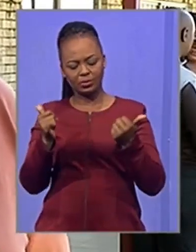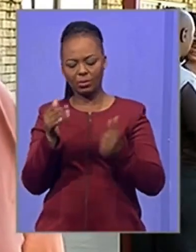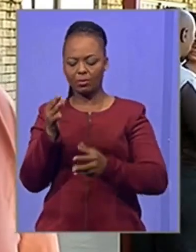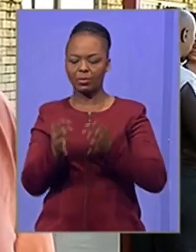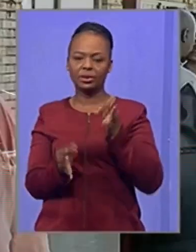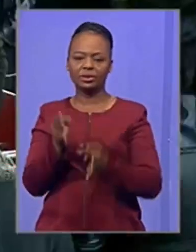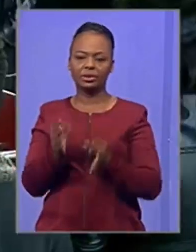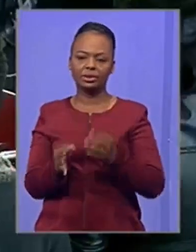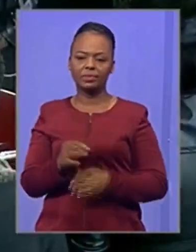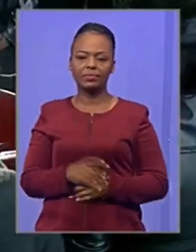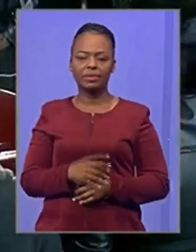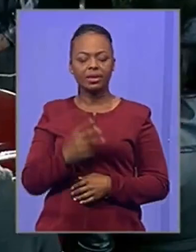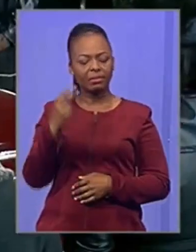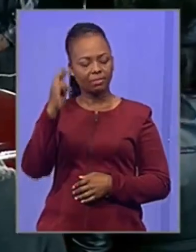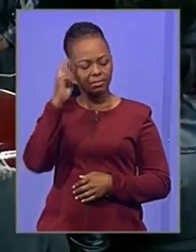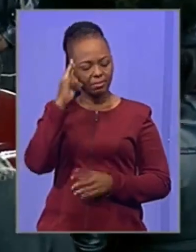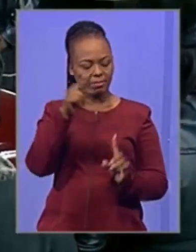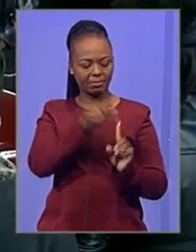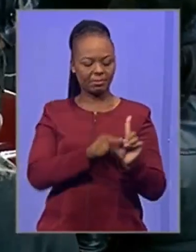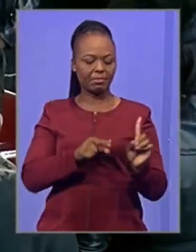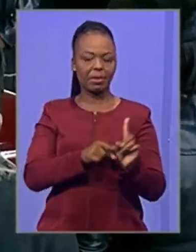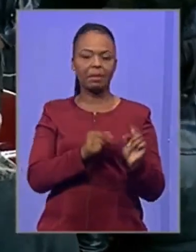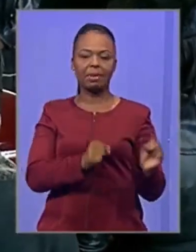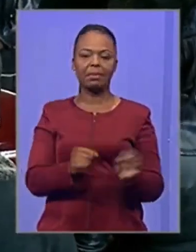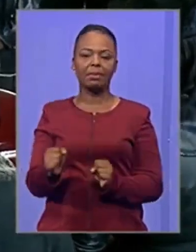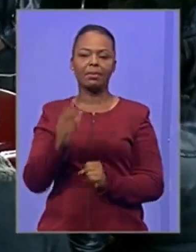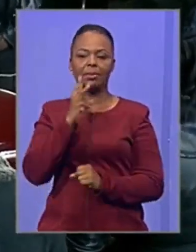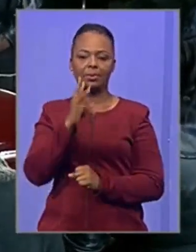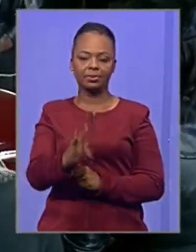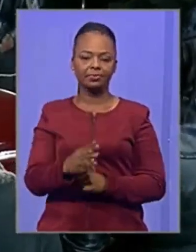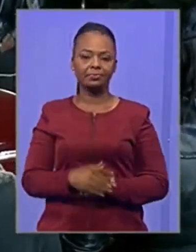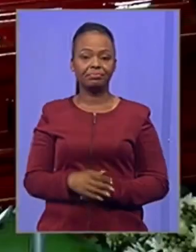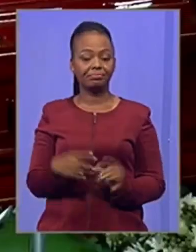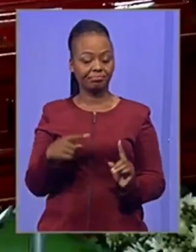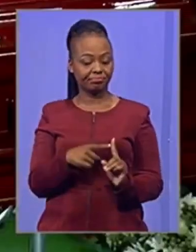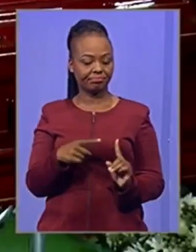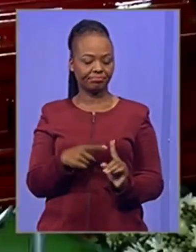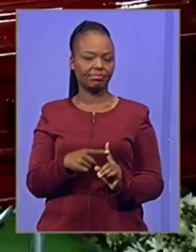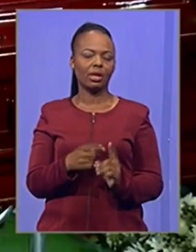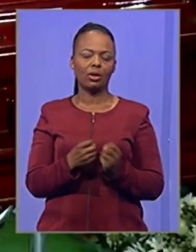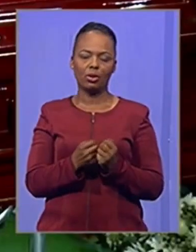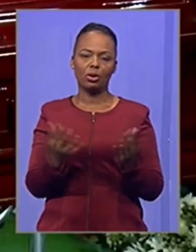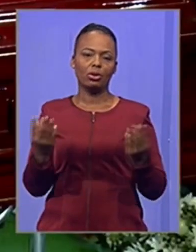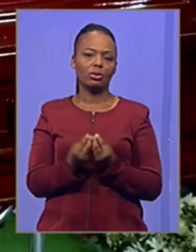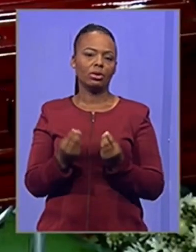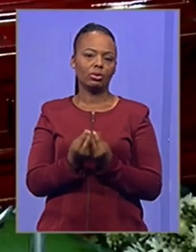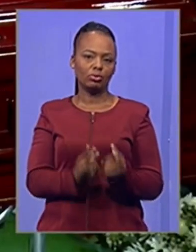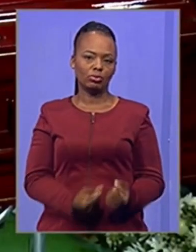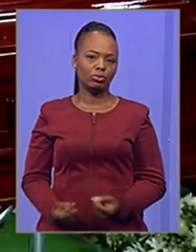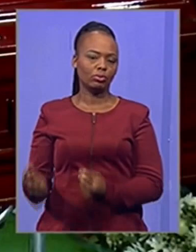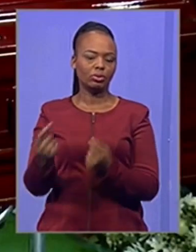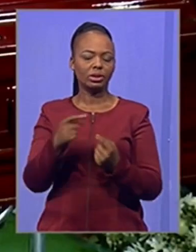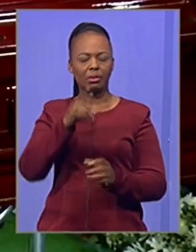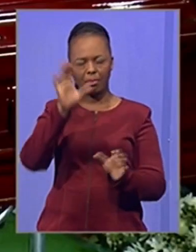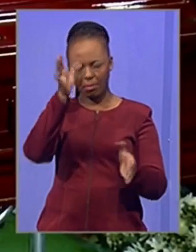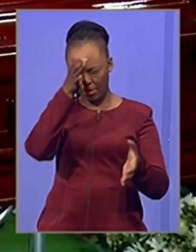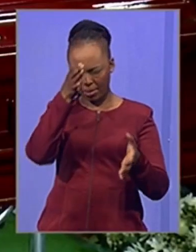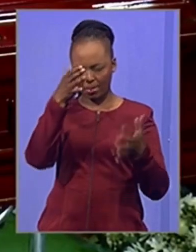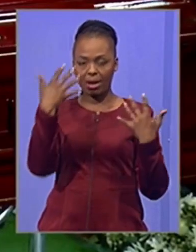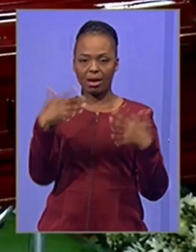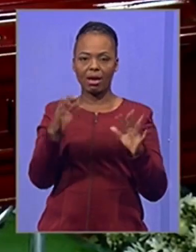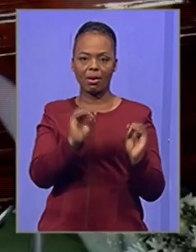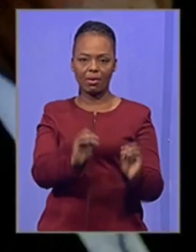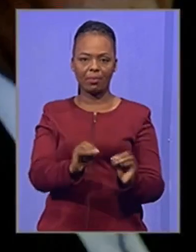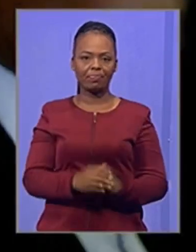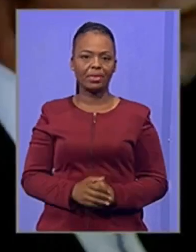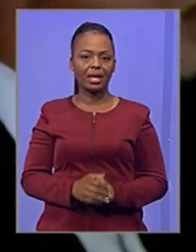re mo hopola. Badira mmogo ba re Ditaba o ne a kgona go dira dilo di le dintsi ebile a le botlhale. O simolotse go